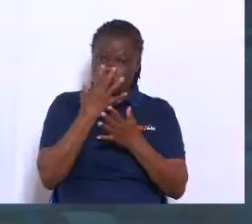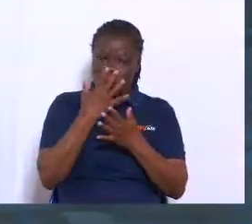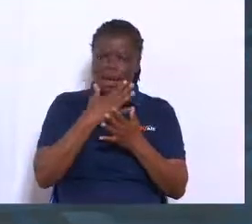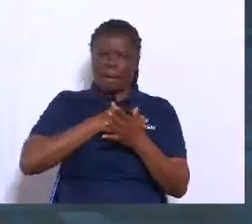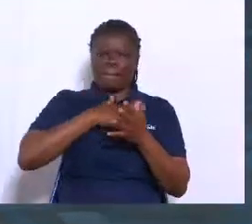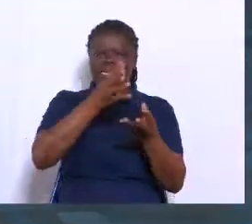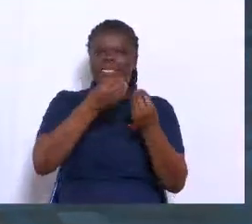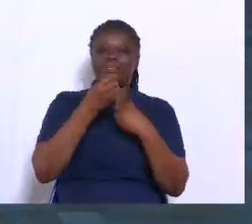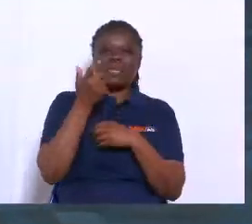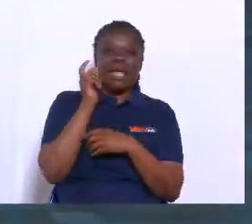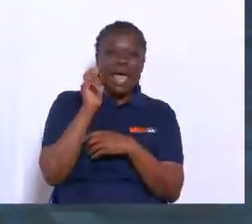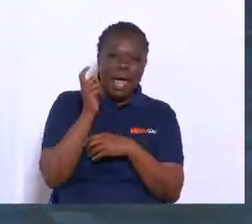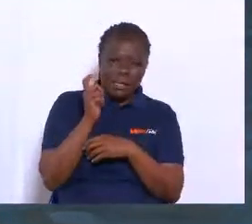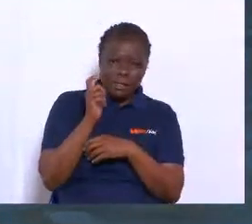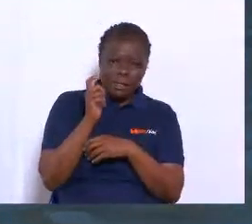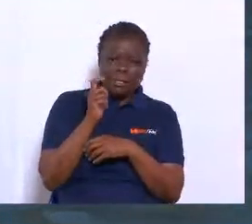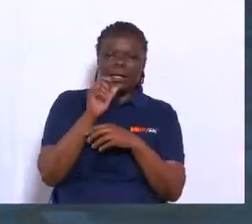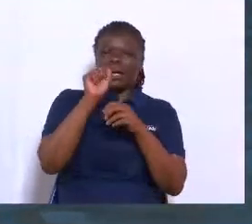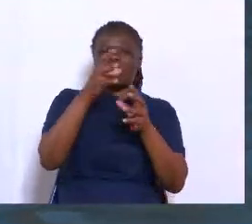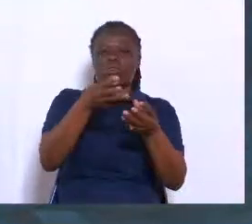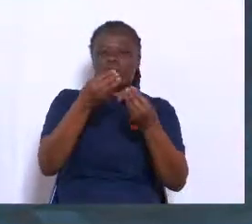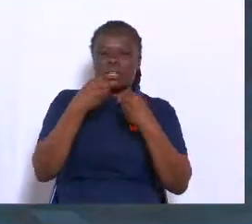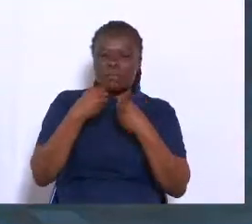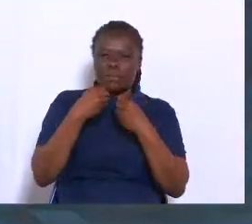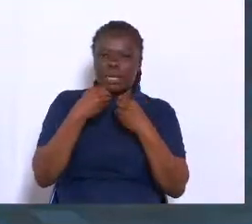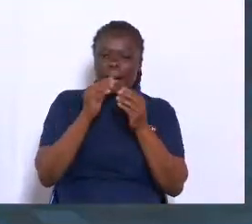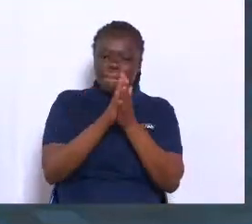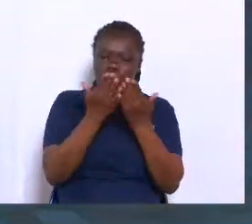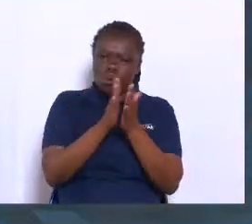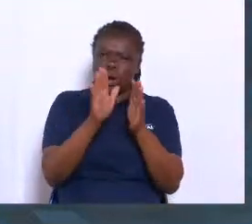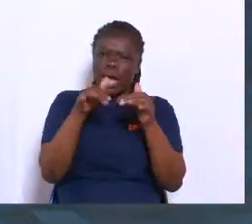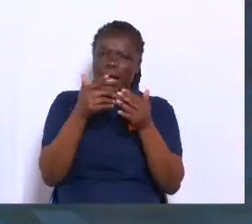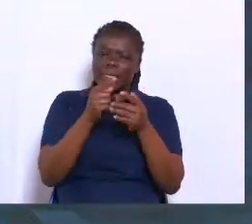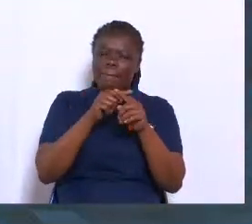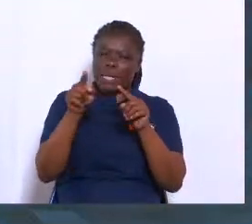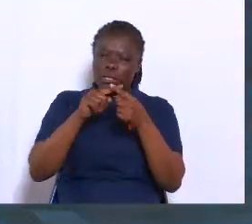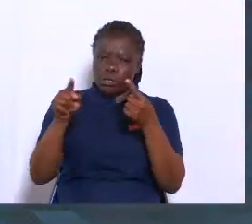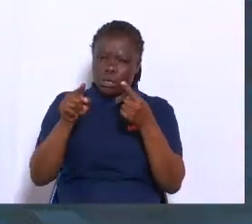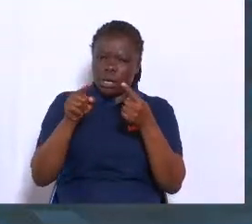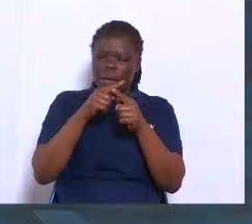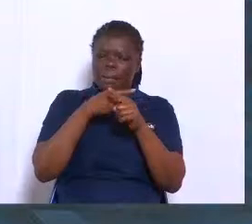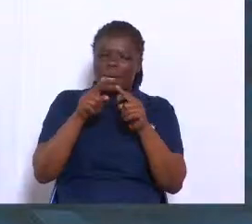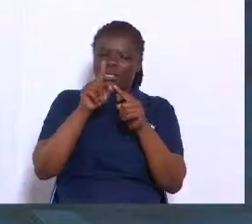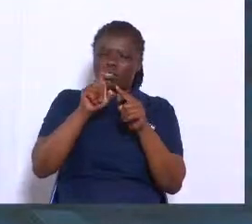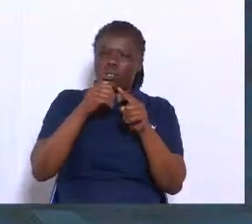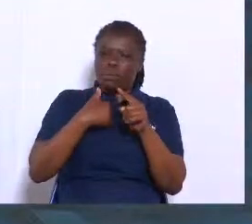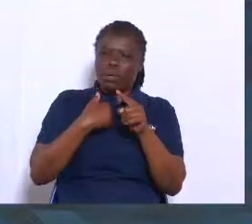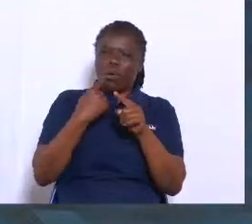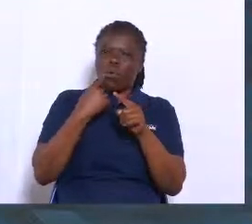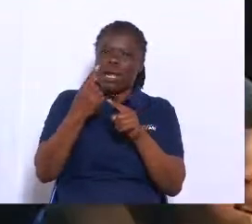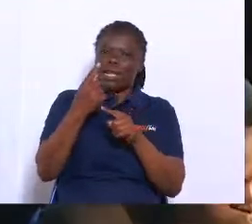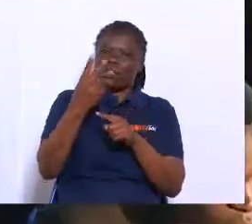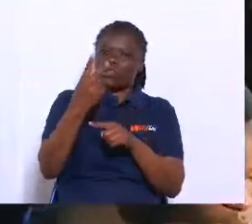you send me a notebook and a pencil? But be sure the notebook has 121 pages.